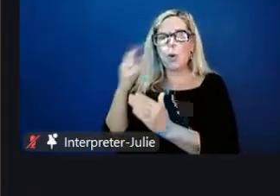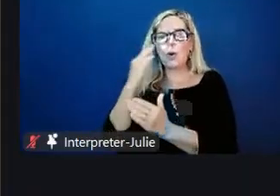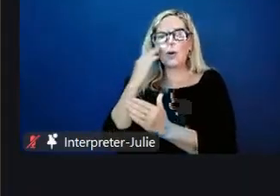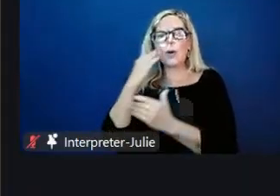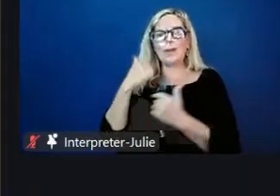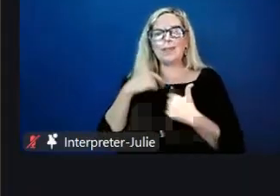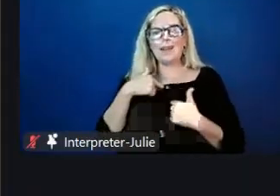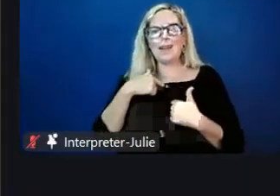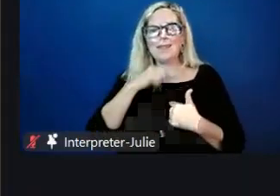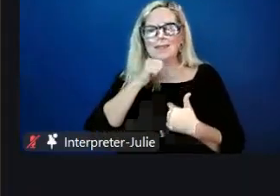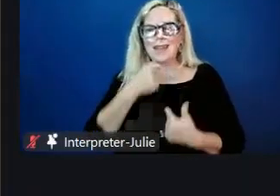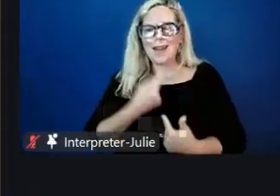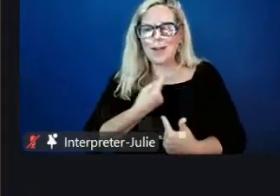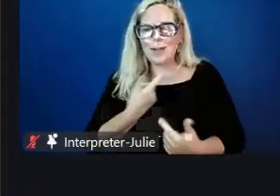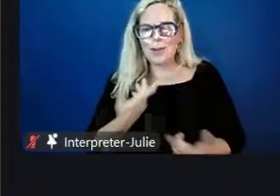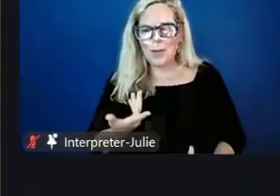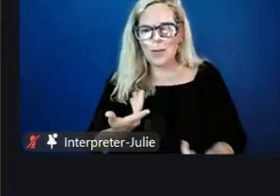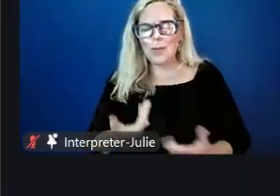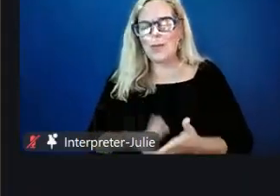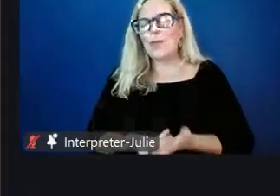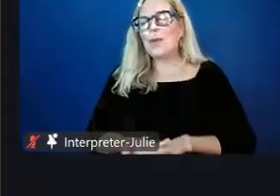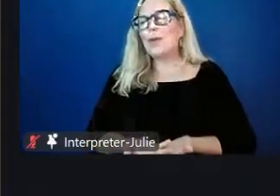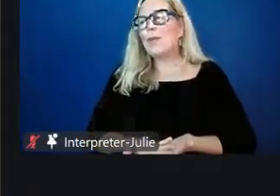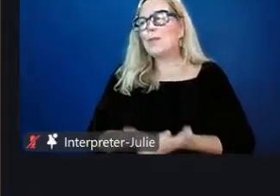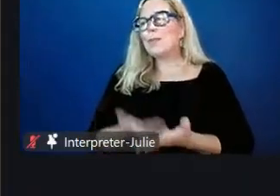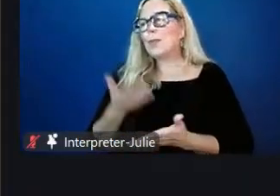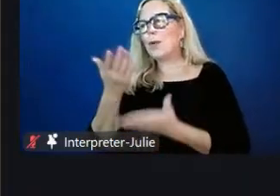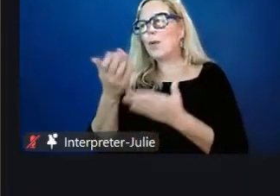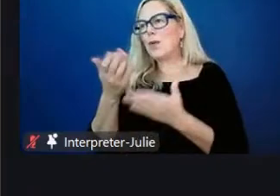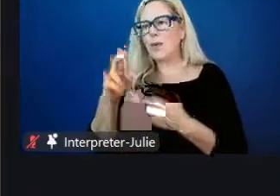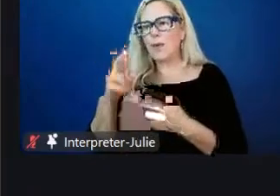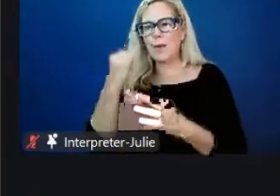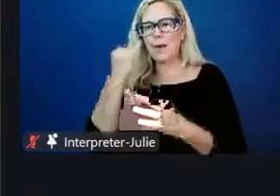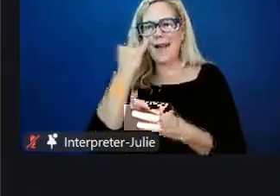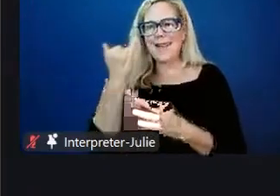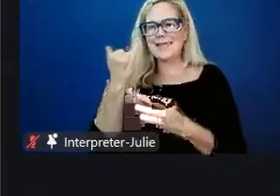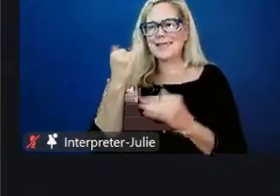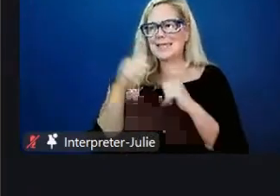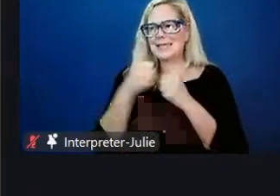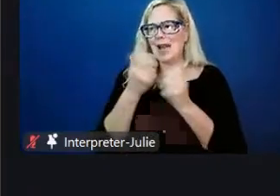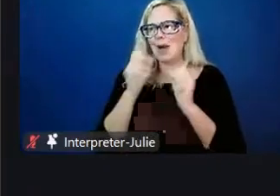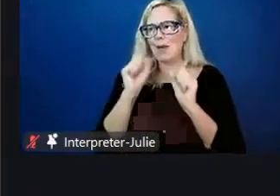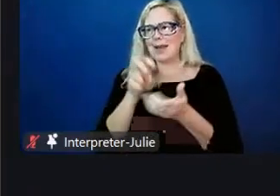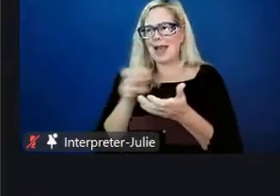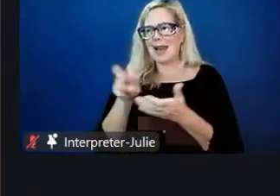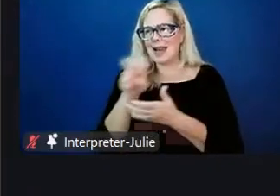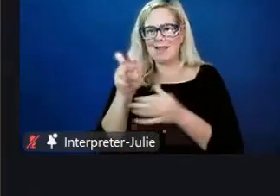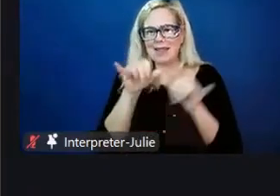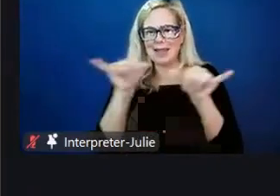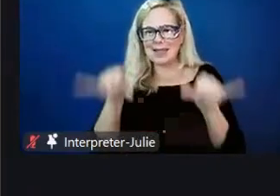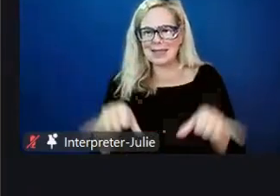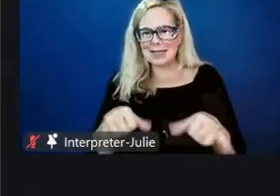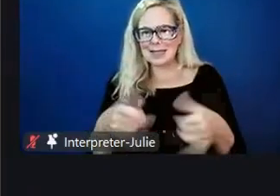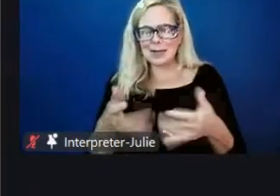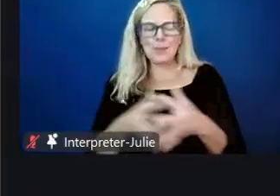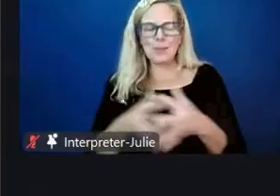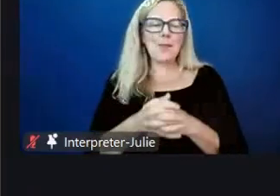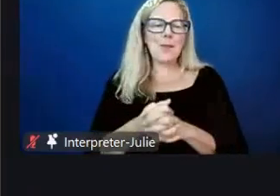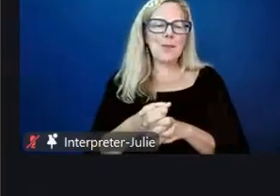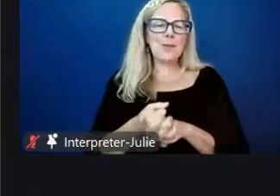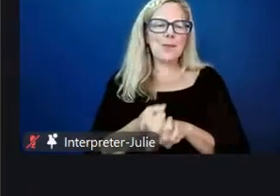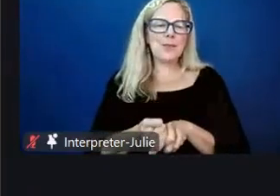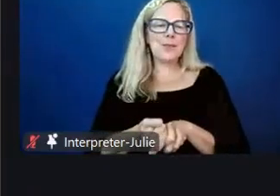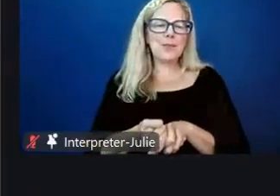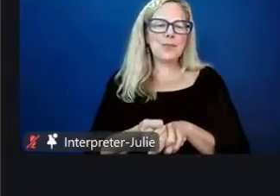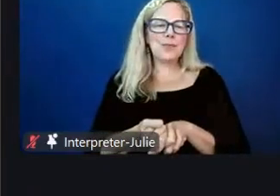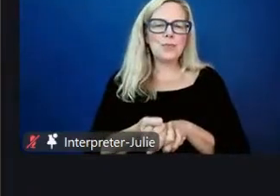the first person to go through it, or some ideas for how you might navigate it. I had asked her to define